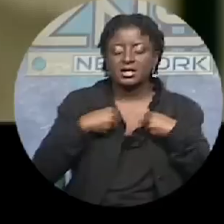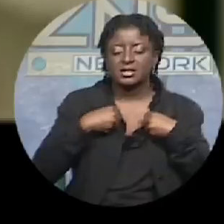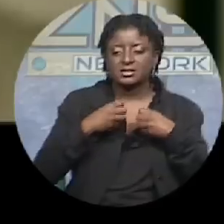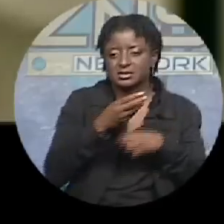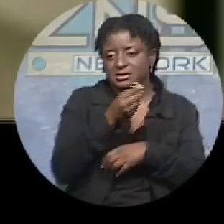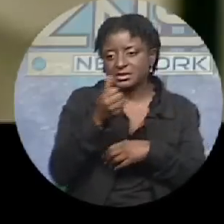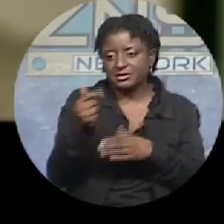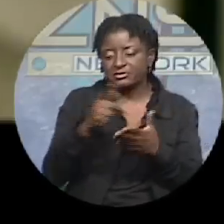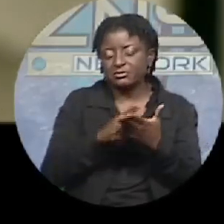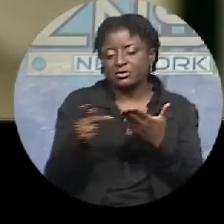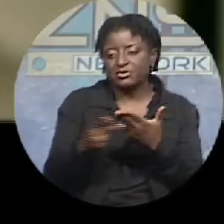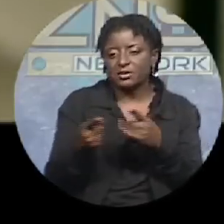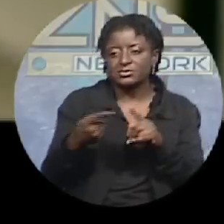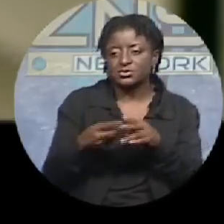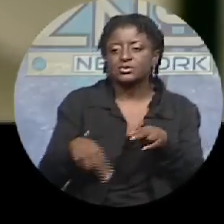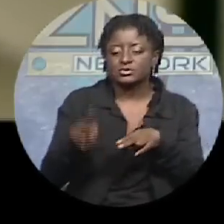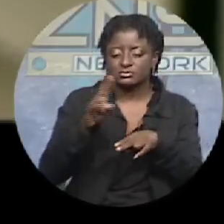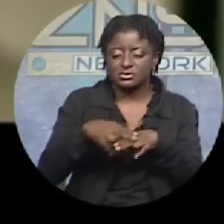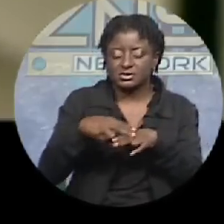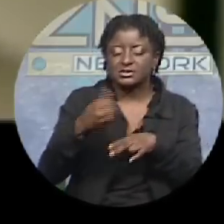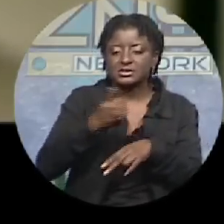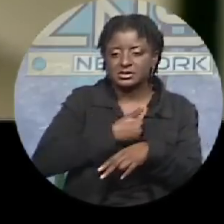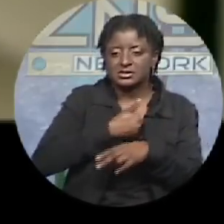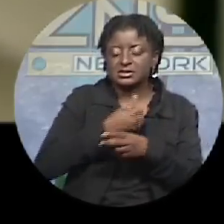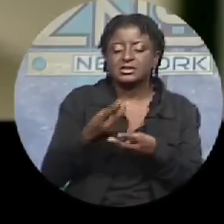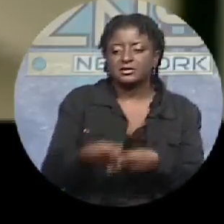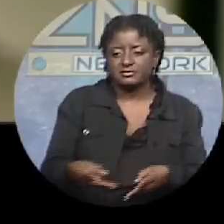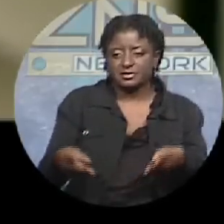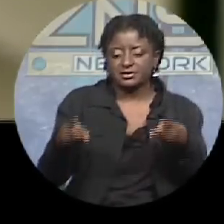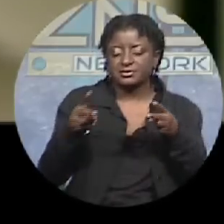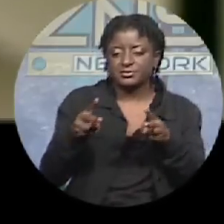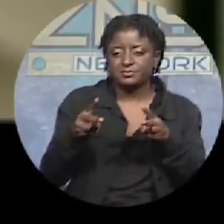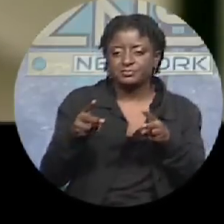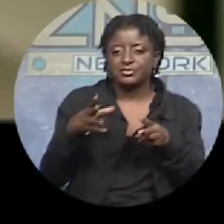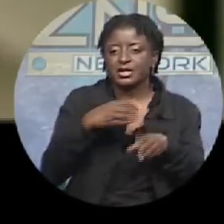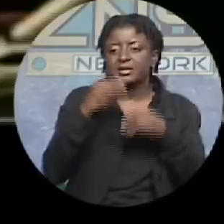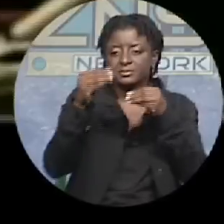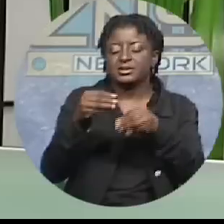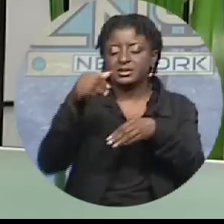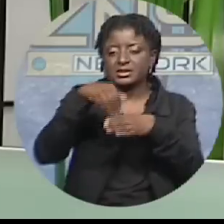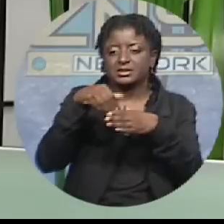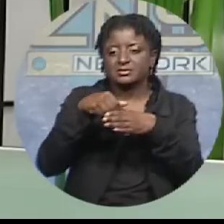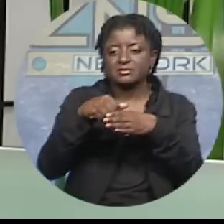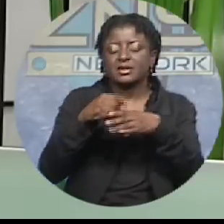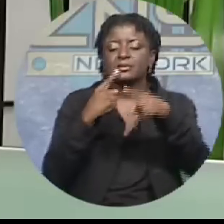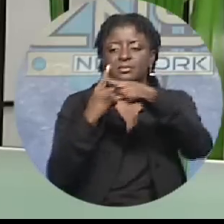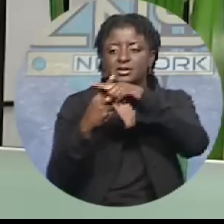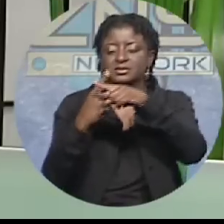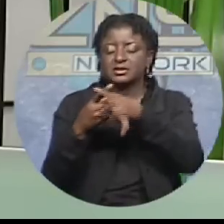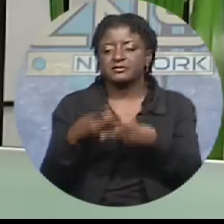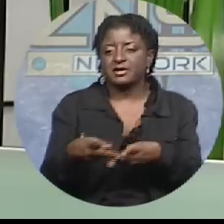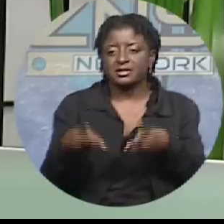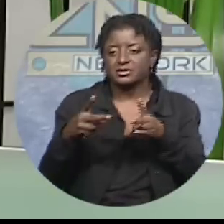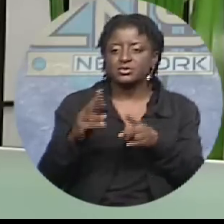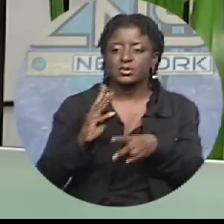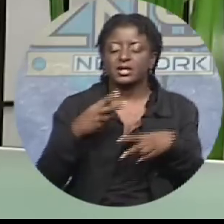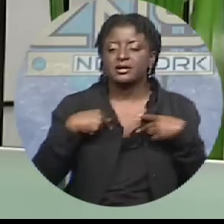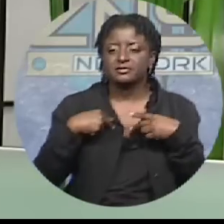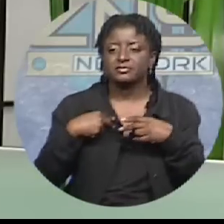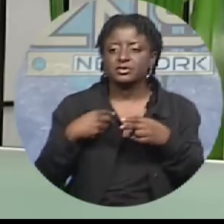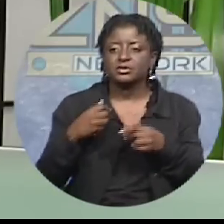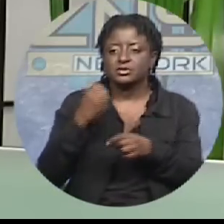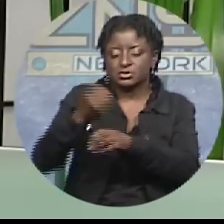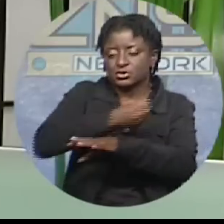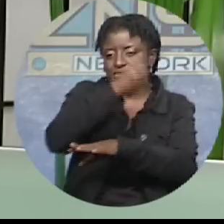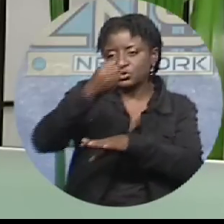boost self-esteem, but to instill more positive values within thousands of students. We have the Super Me program that is designed for the